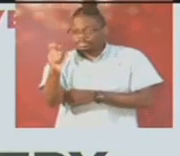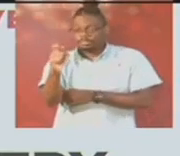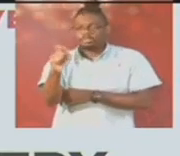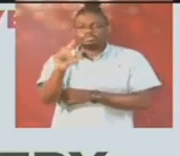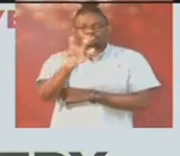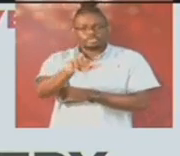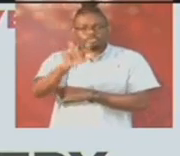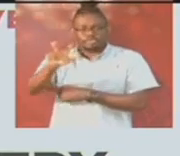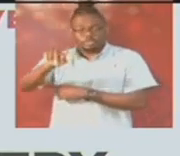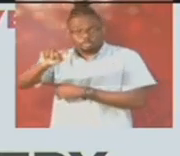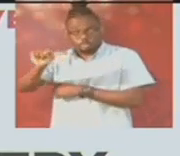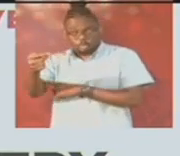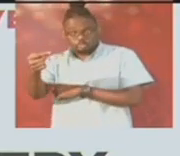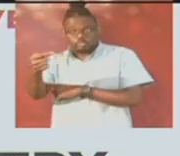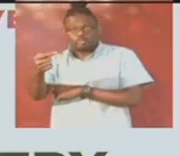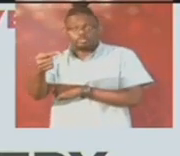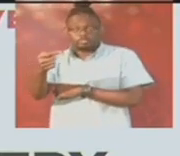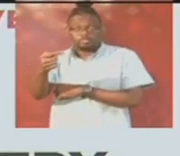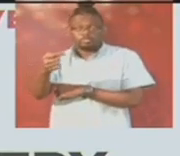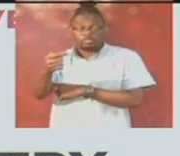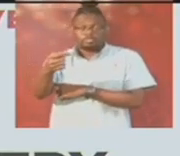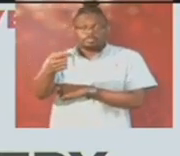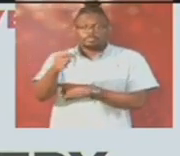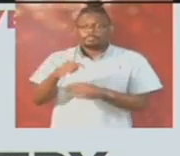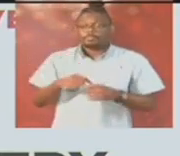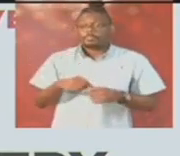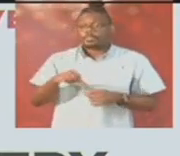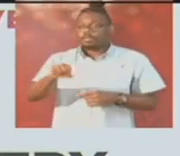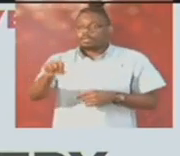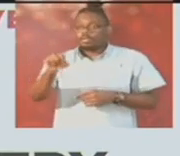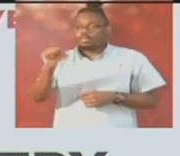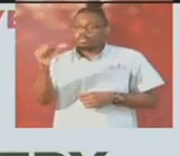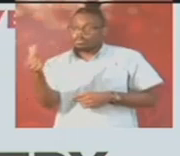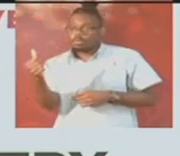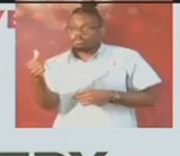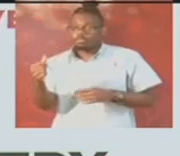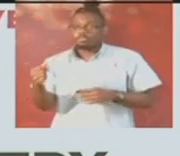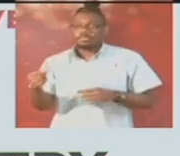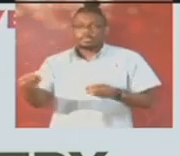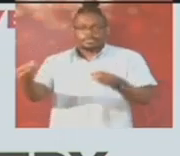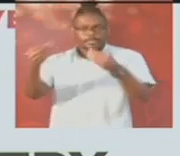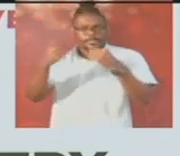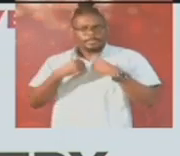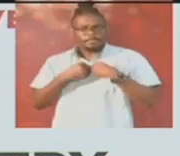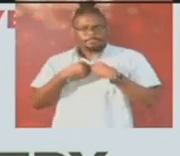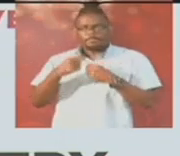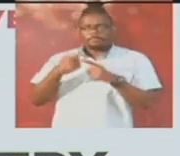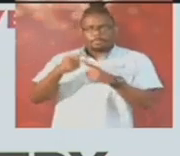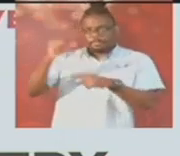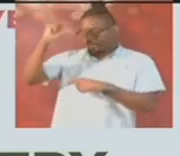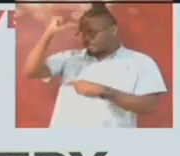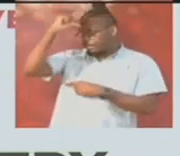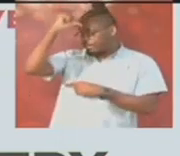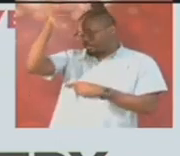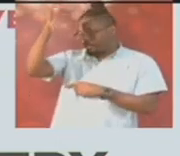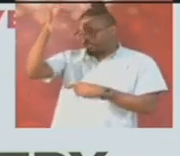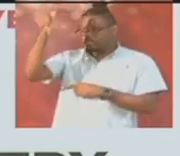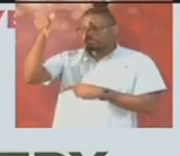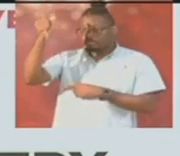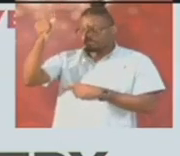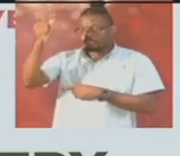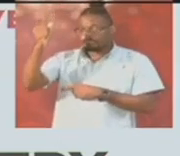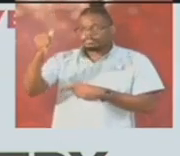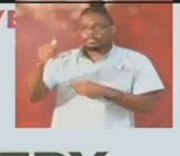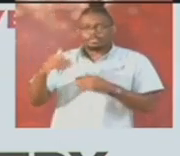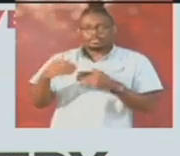33,600. And then a gift from the government of India, people and government of India, after the Honorable Prime Minister, Dr.